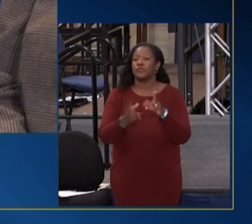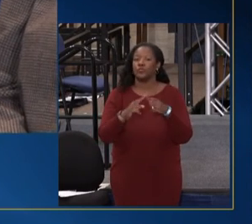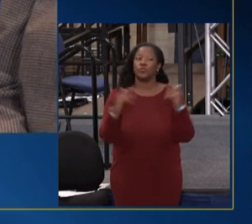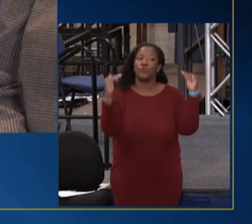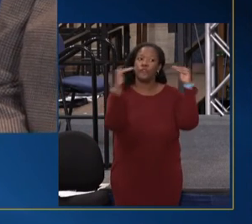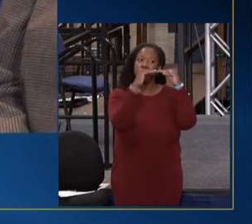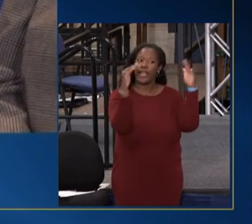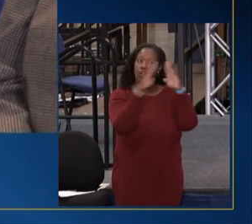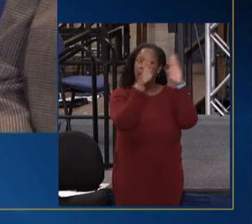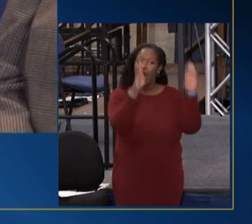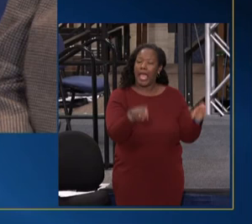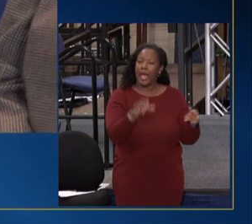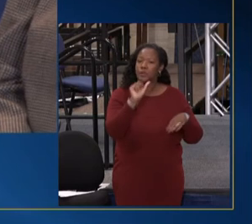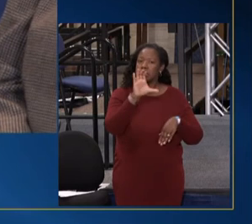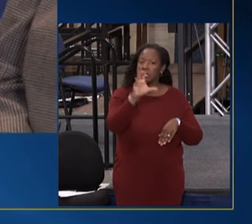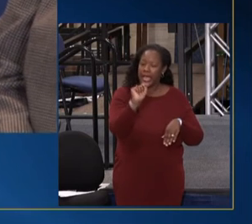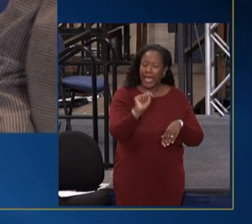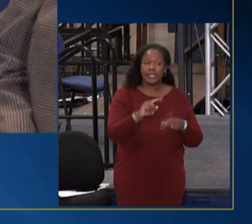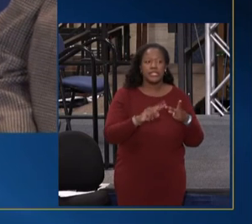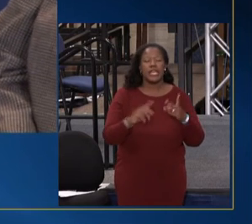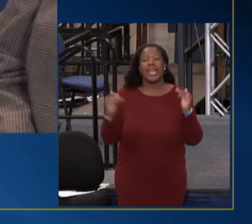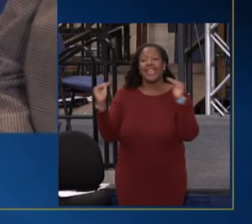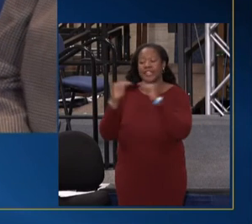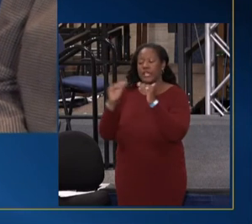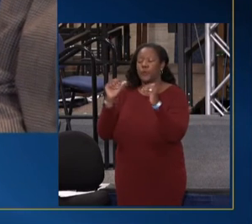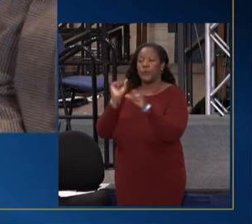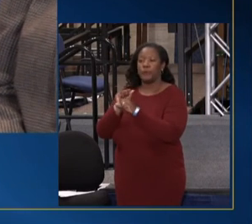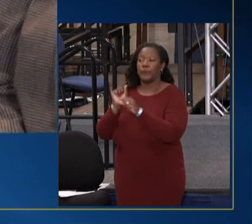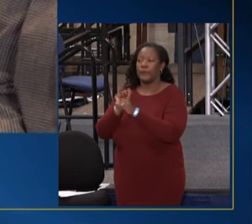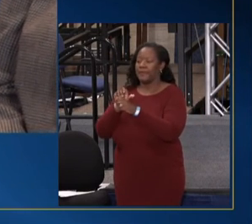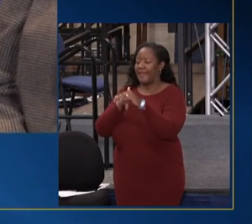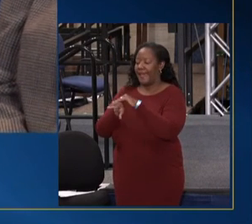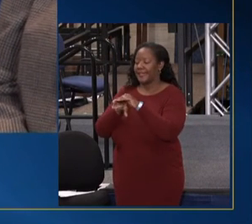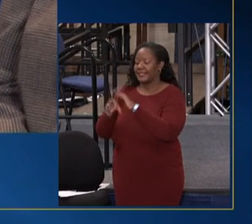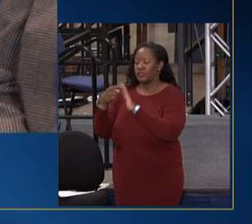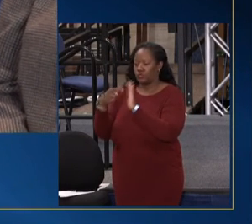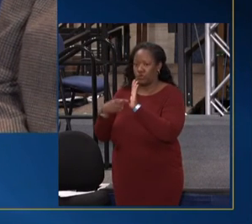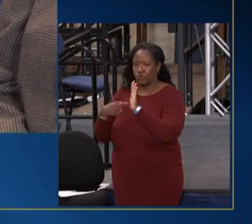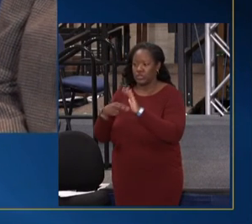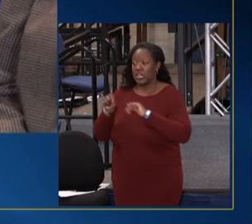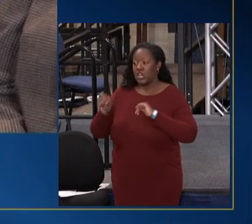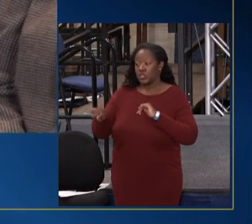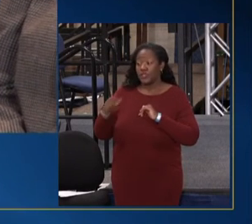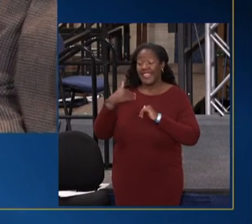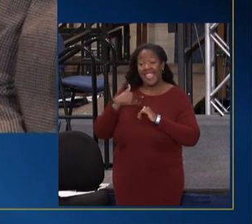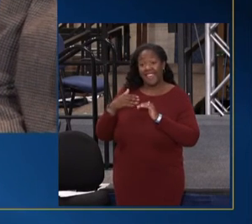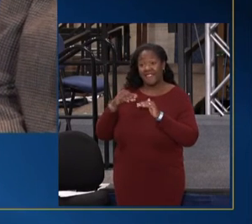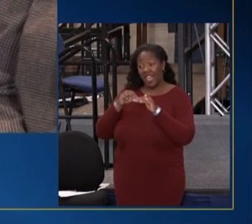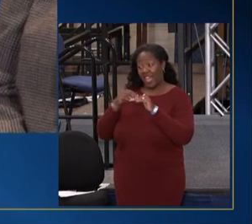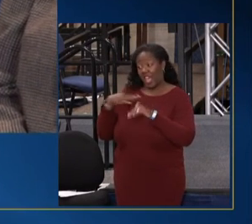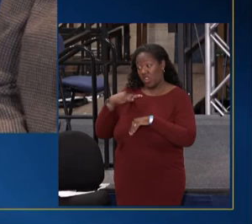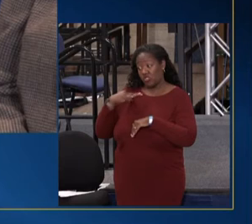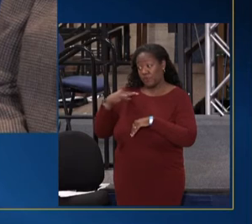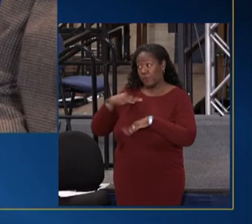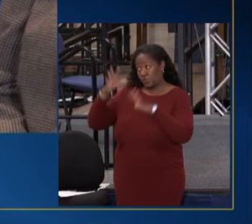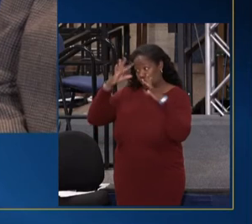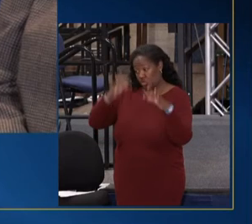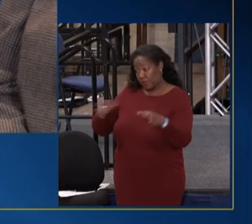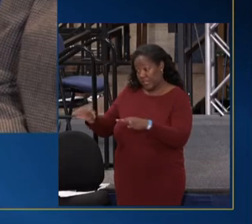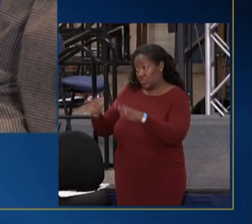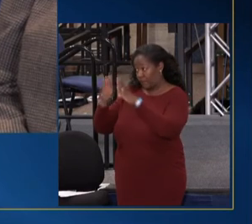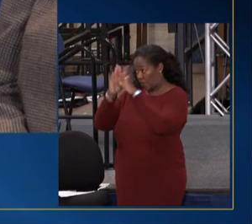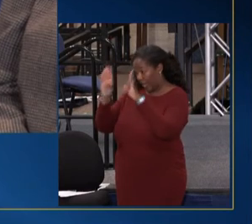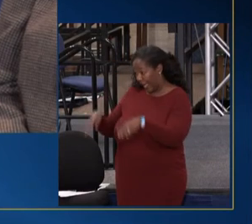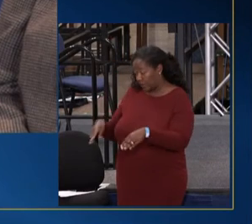Equal Employment Access Rule, which requires that eligibility determinations for housing assisted by HUD or subject